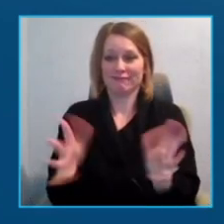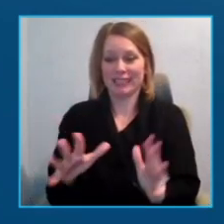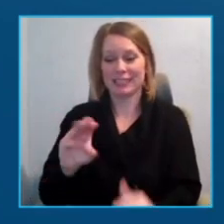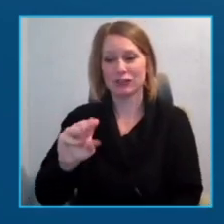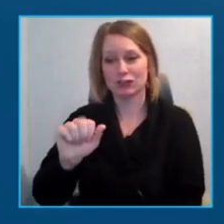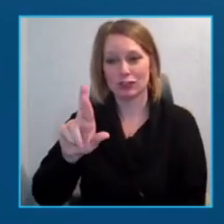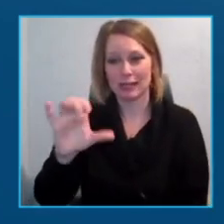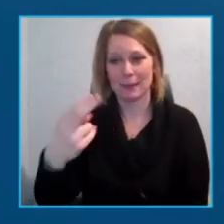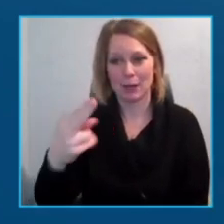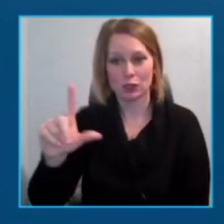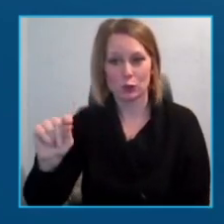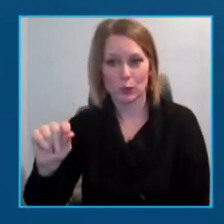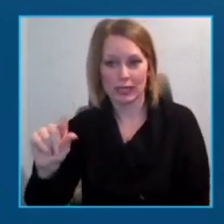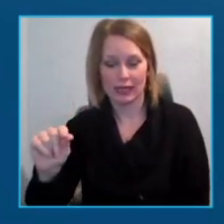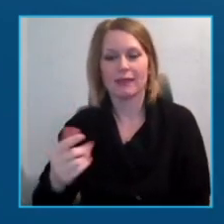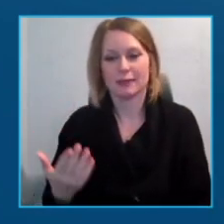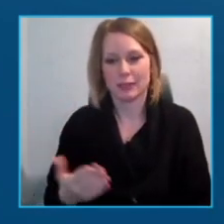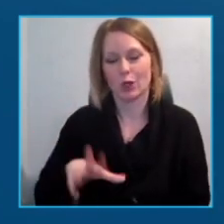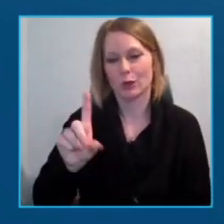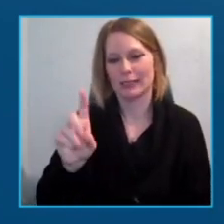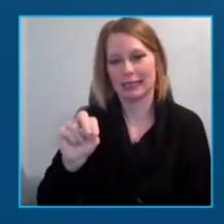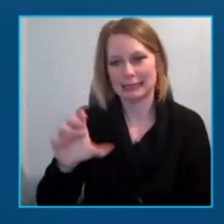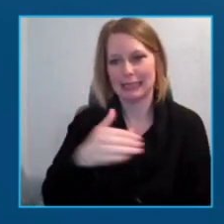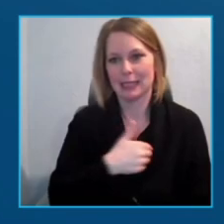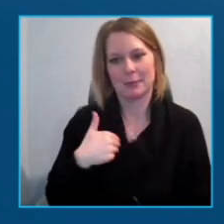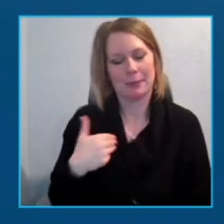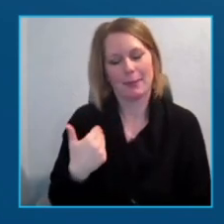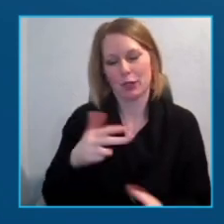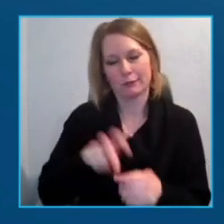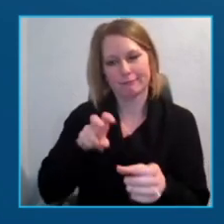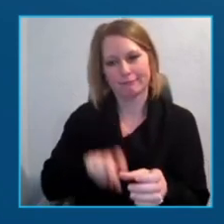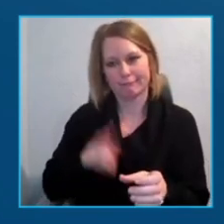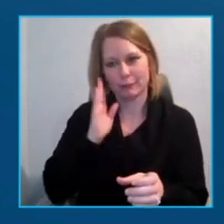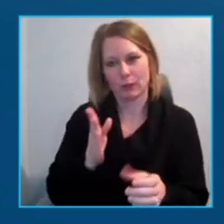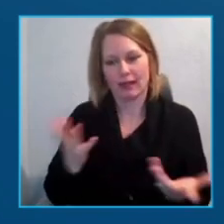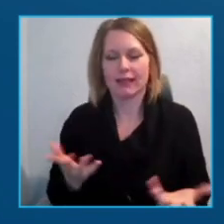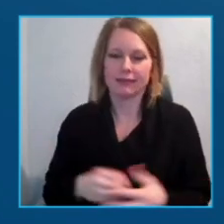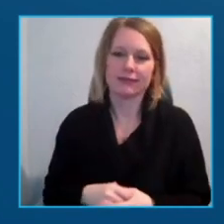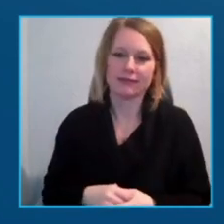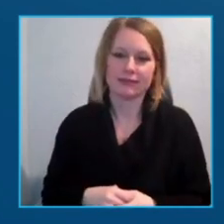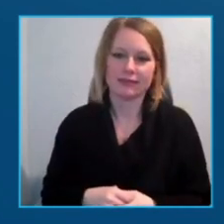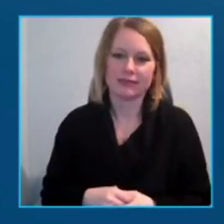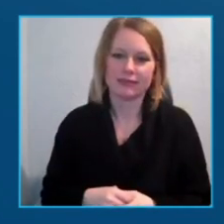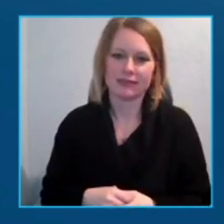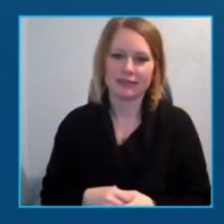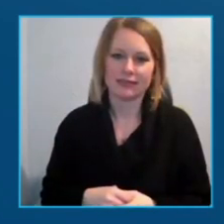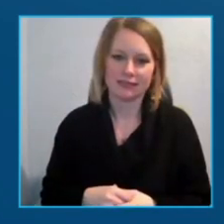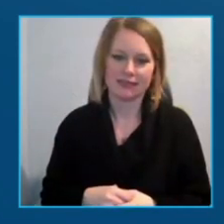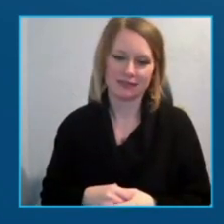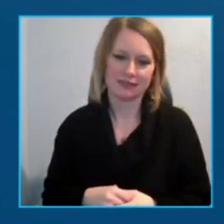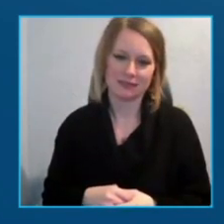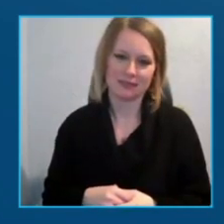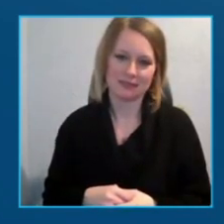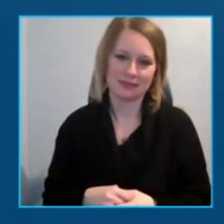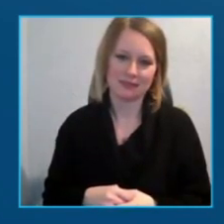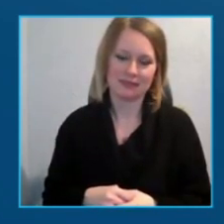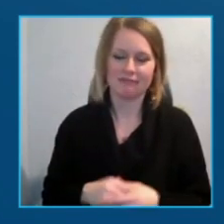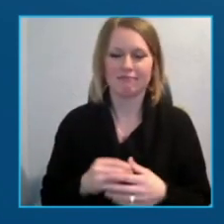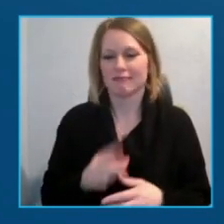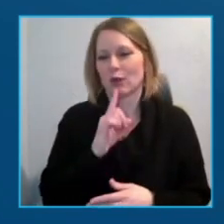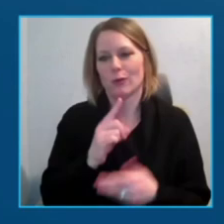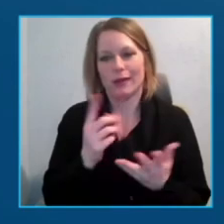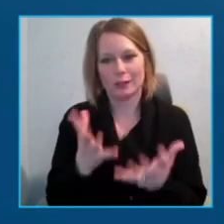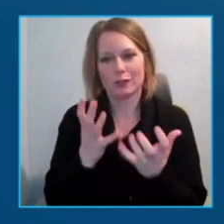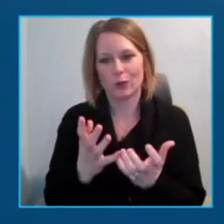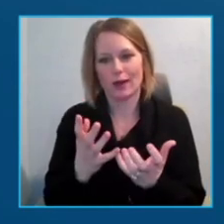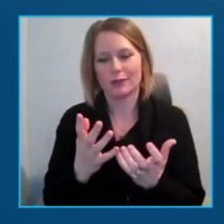a DNC member anymore after that. And so, at least not in this capacity for the foreseeable future. So I just wanted to say thank you to